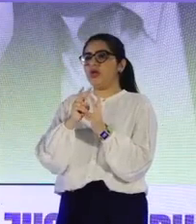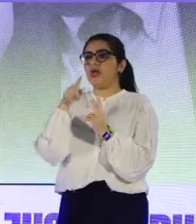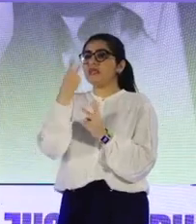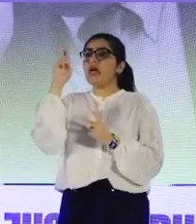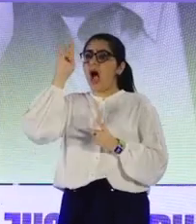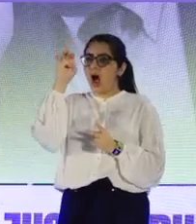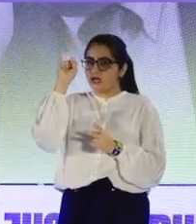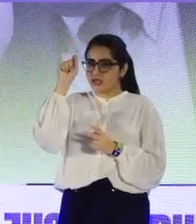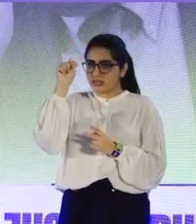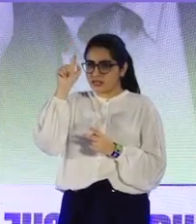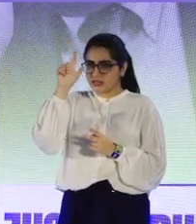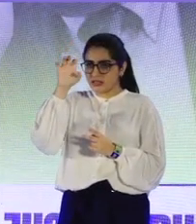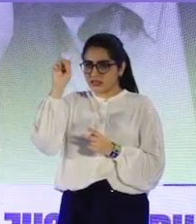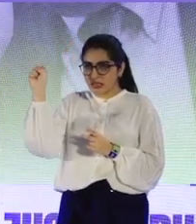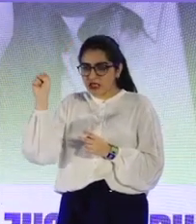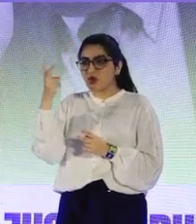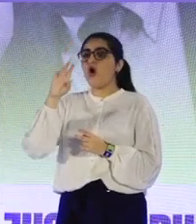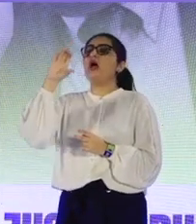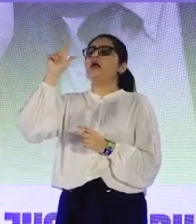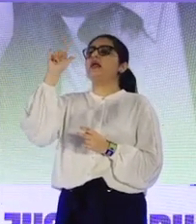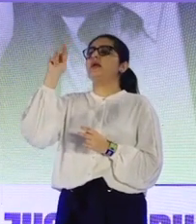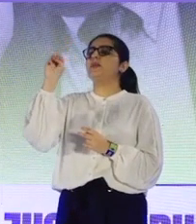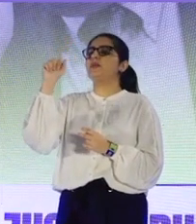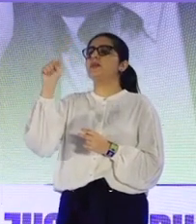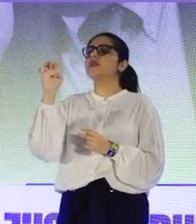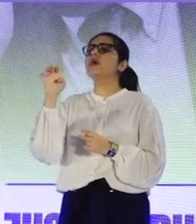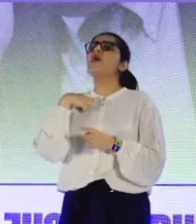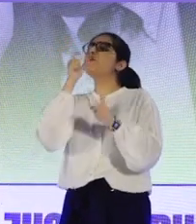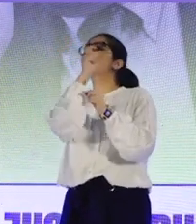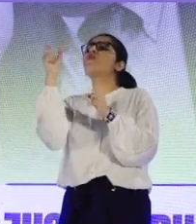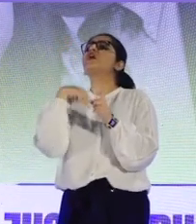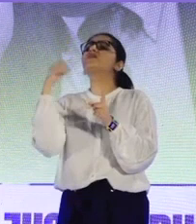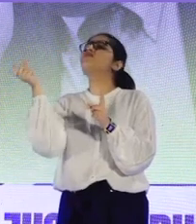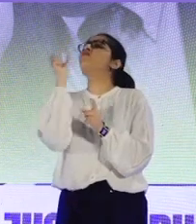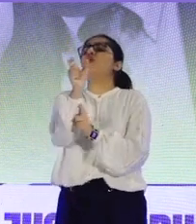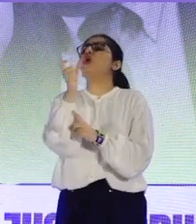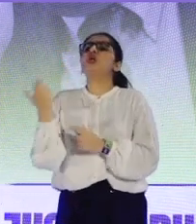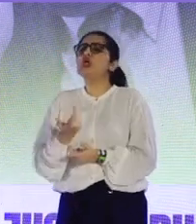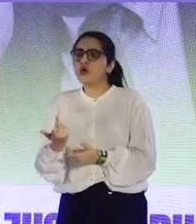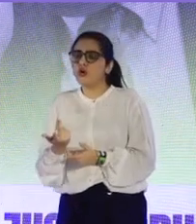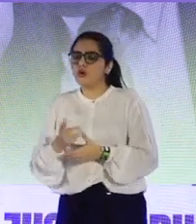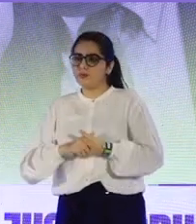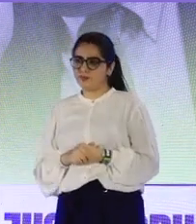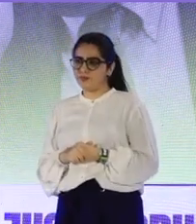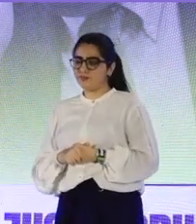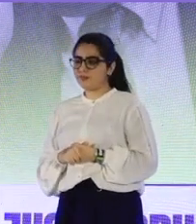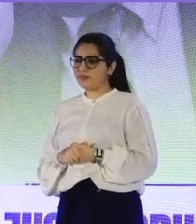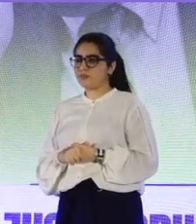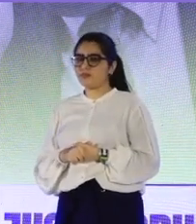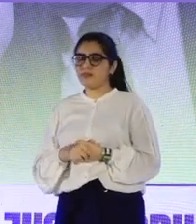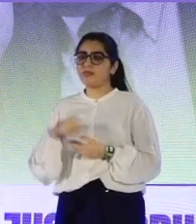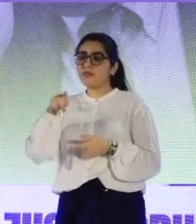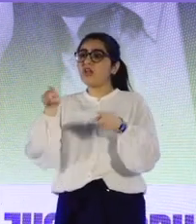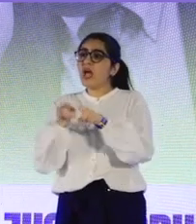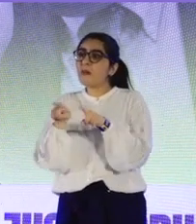restless and volatile. Right? What does that mean? Why have I put that? And again, I want to rush through this. Don't have time to go into this. Some